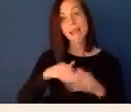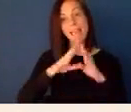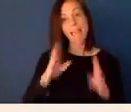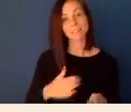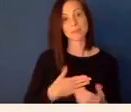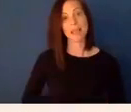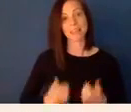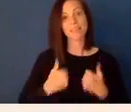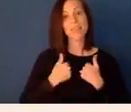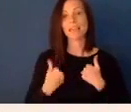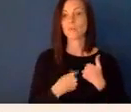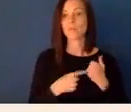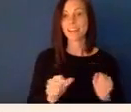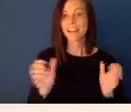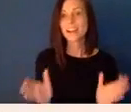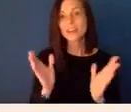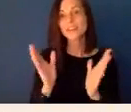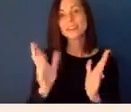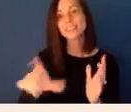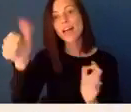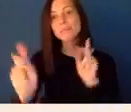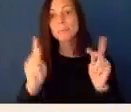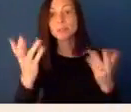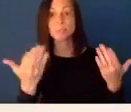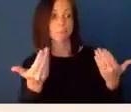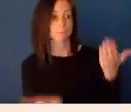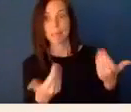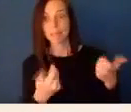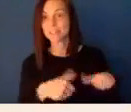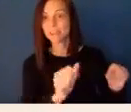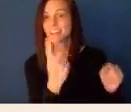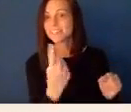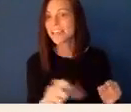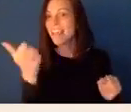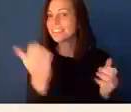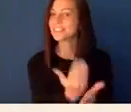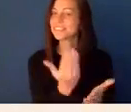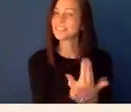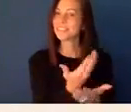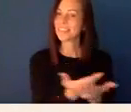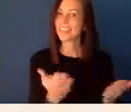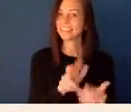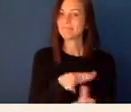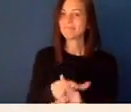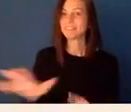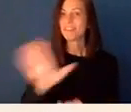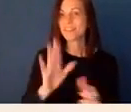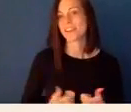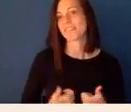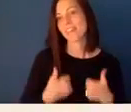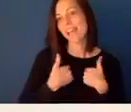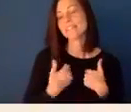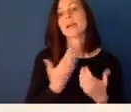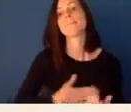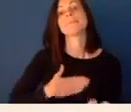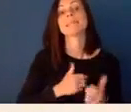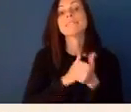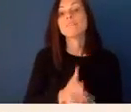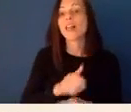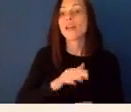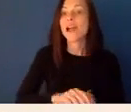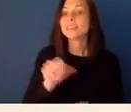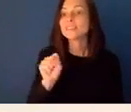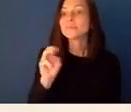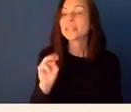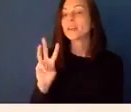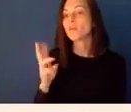can encourage other people to maybe try new things in their life as well. So please follow me on social media. It's Real Life